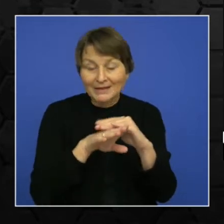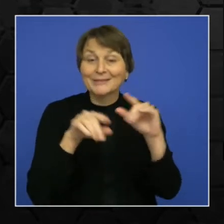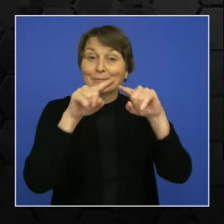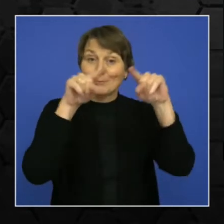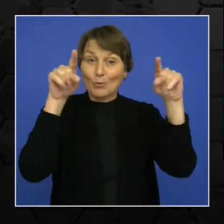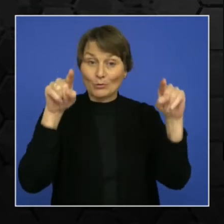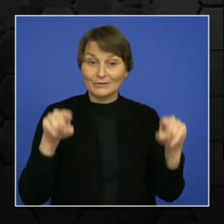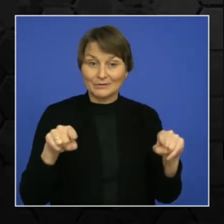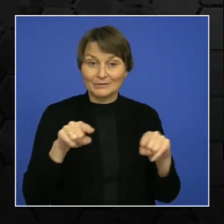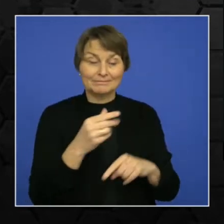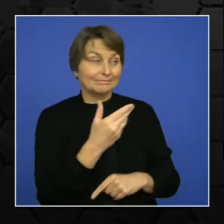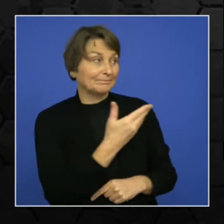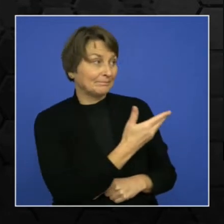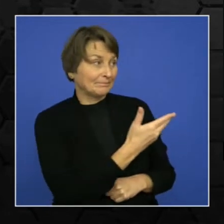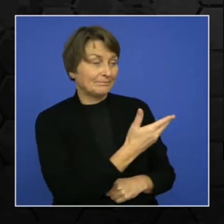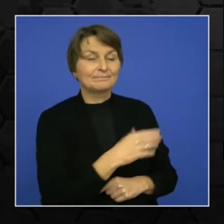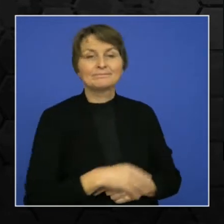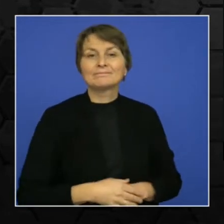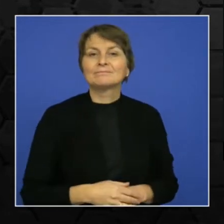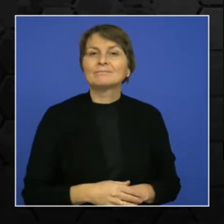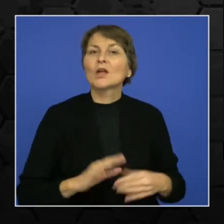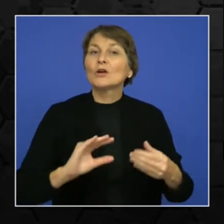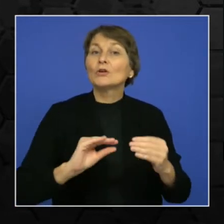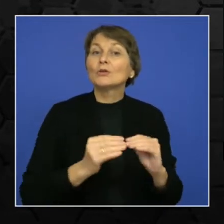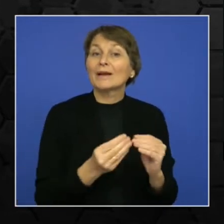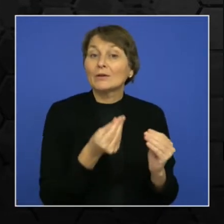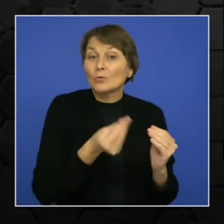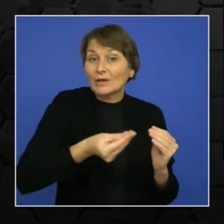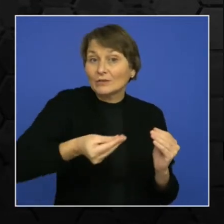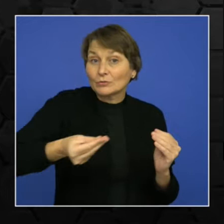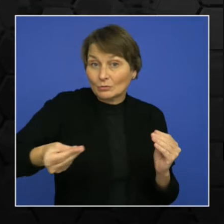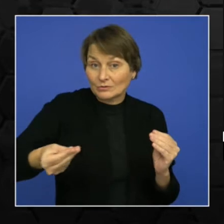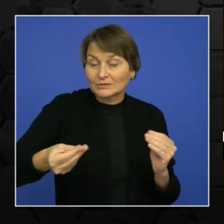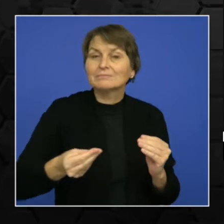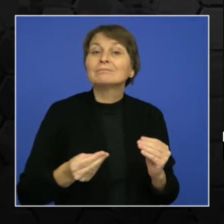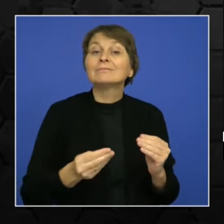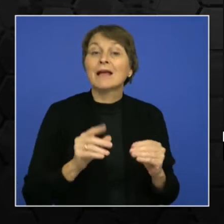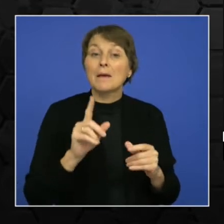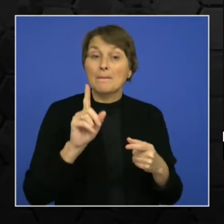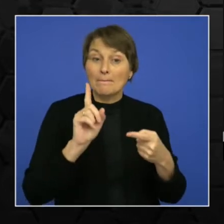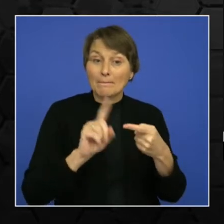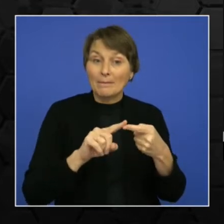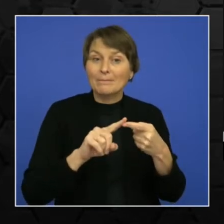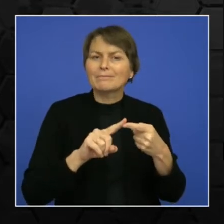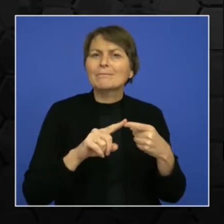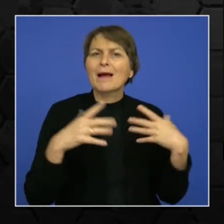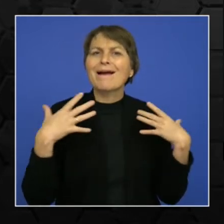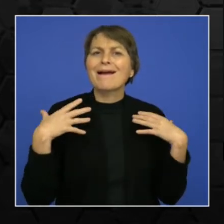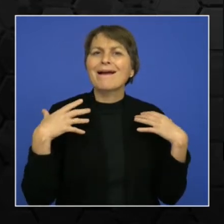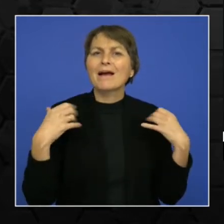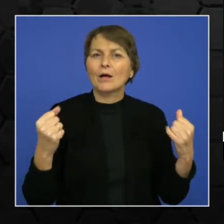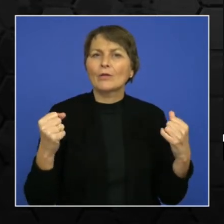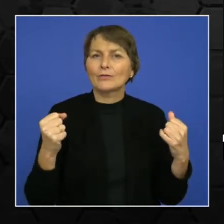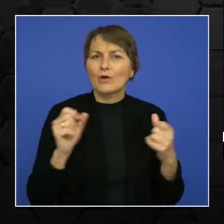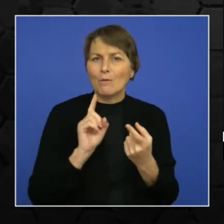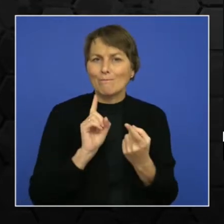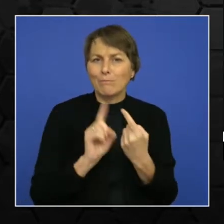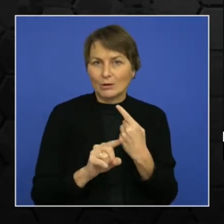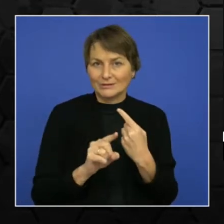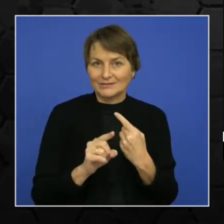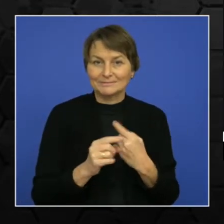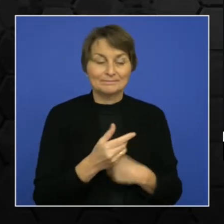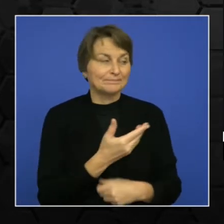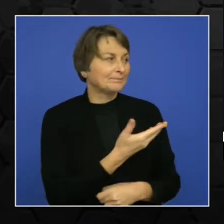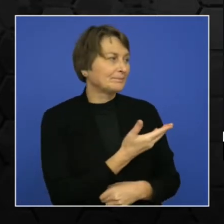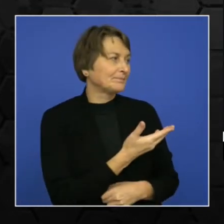on create a new resource, and you can just type for Azure Health Bot, and this is your particular um, resource. And here you have to